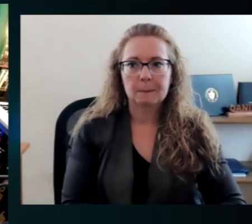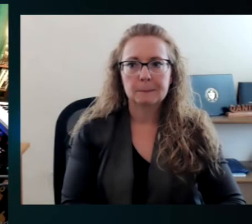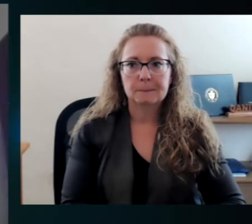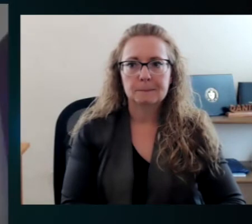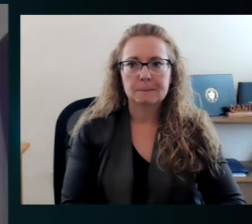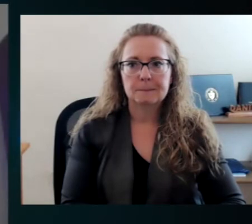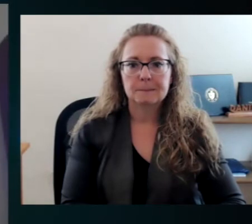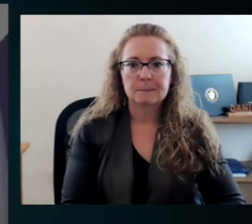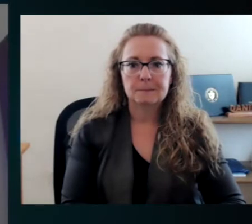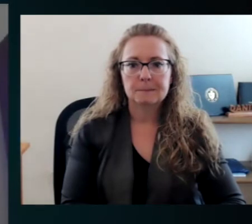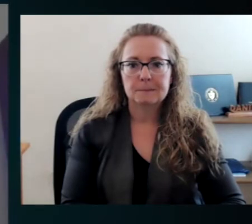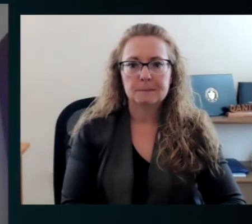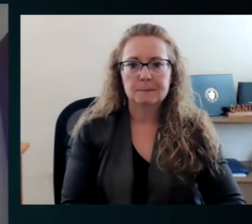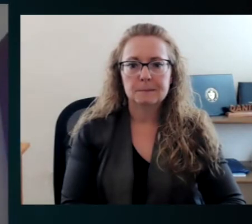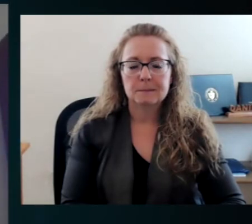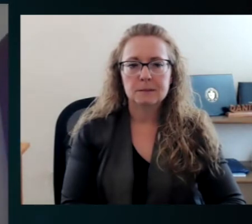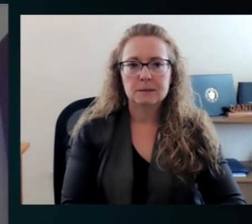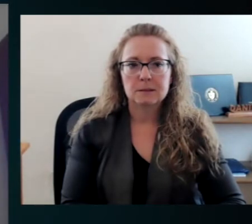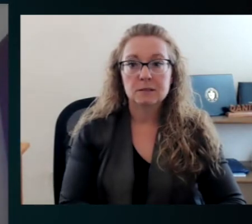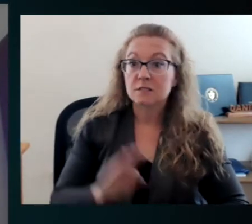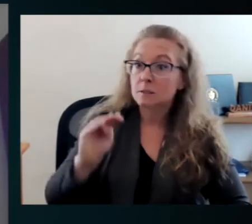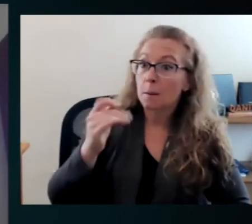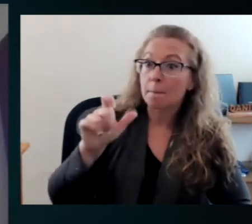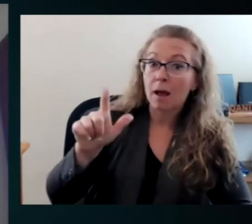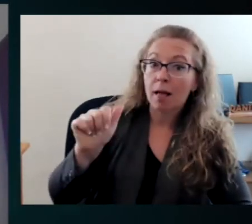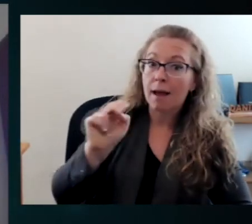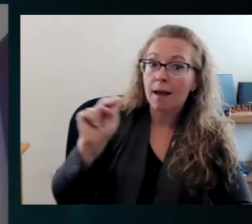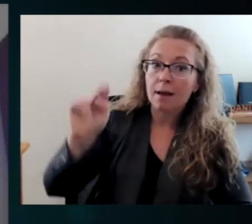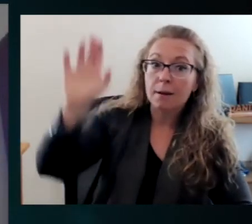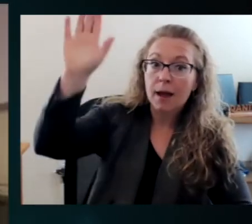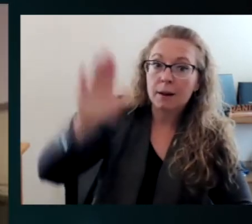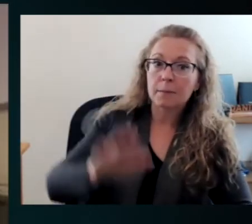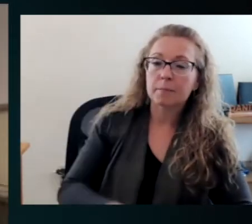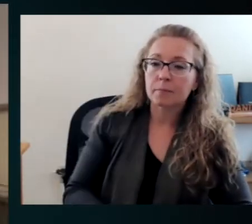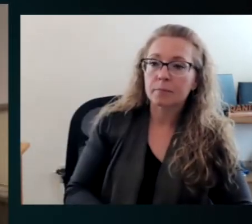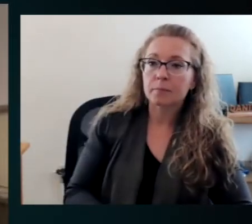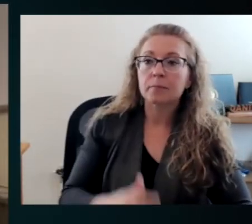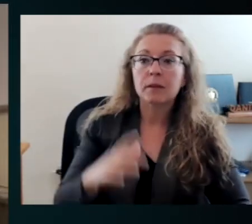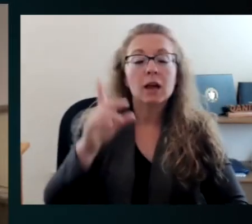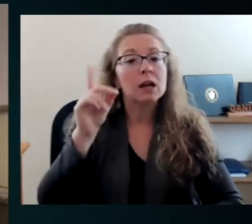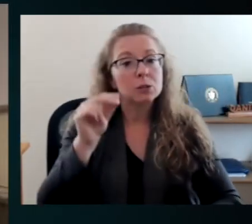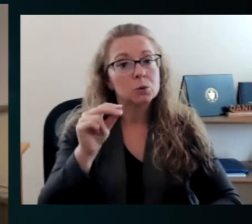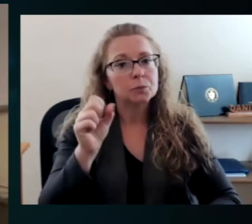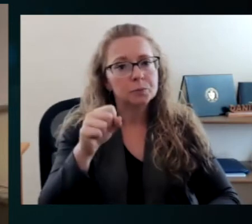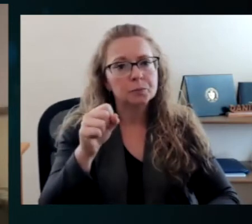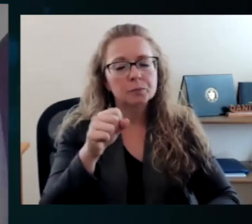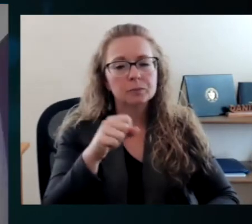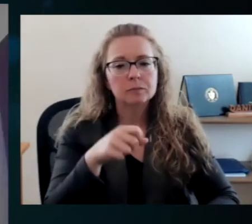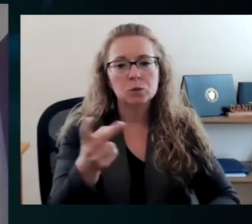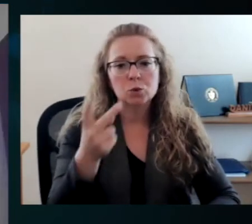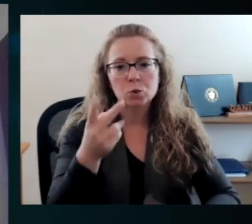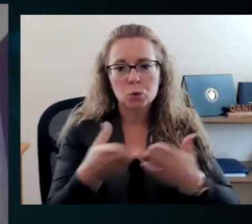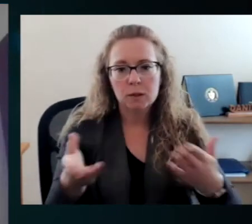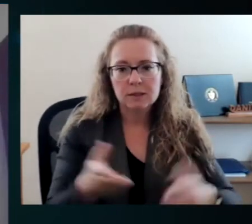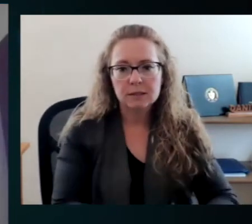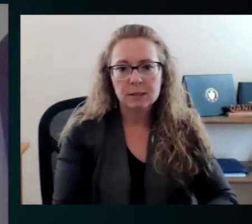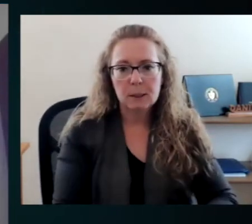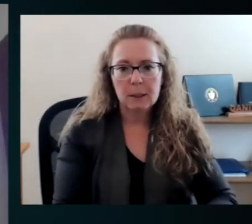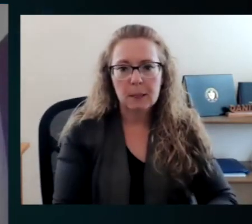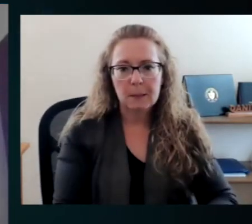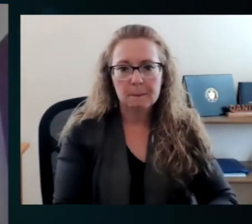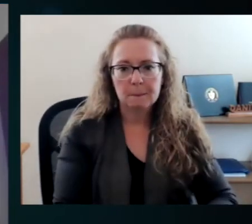Michael Ann, you have your hand up? I do. So two things I wanted to say to Tess's very good